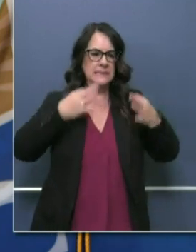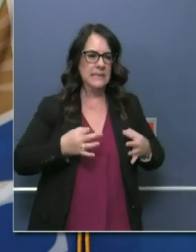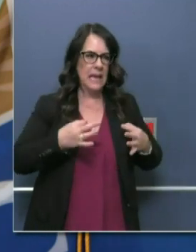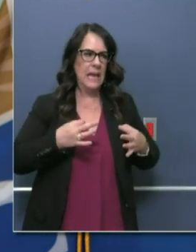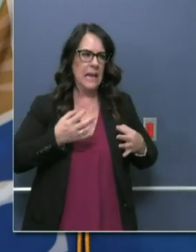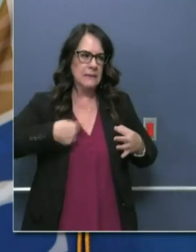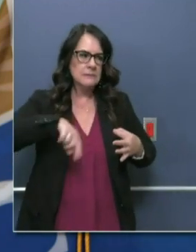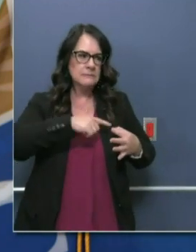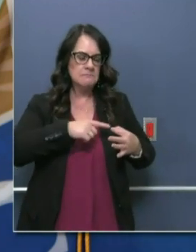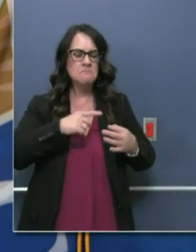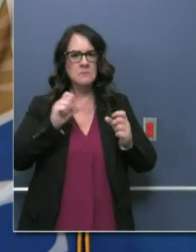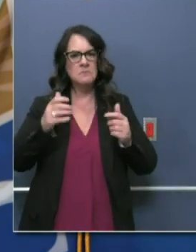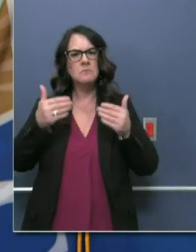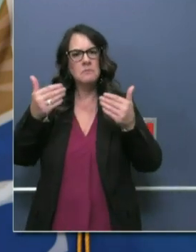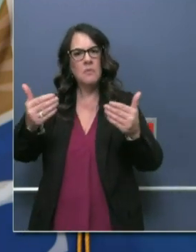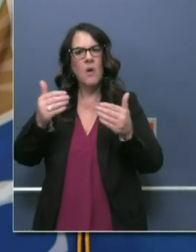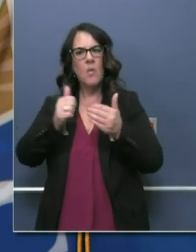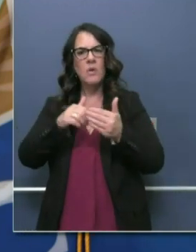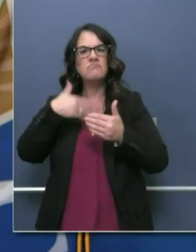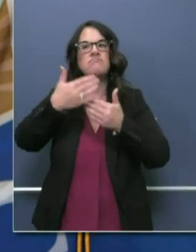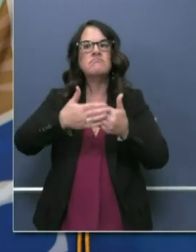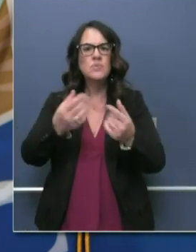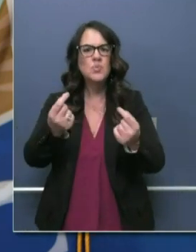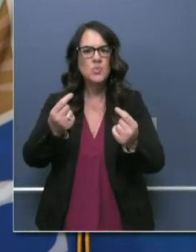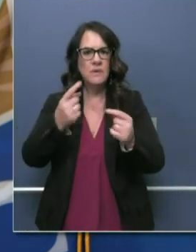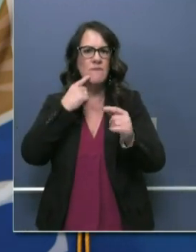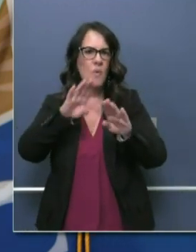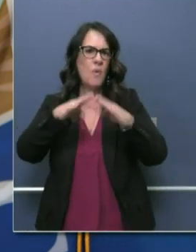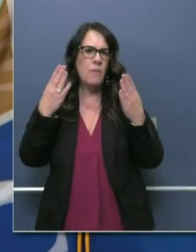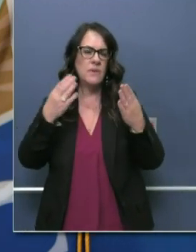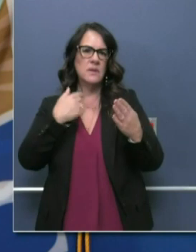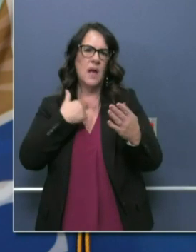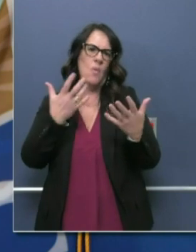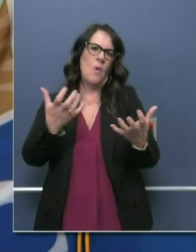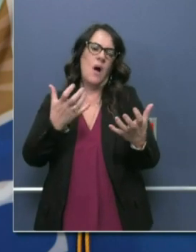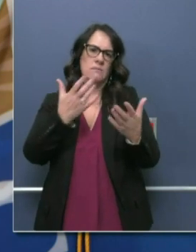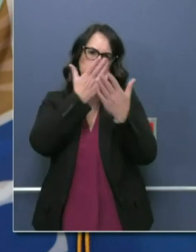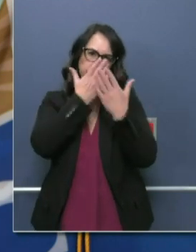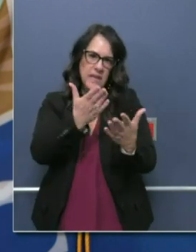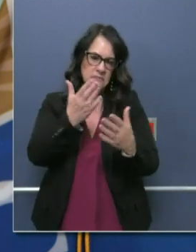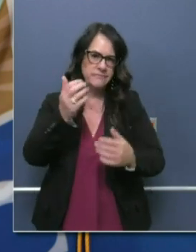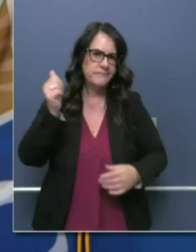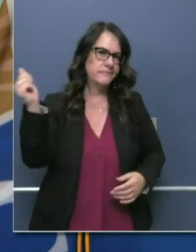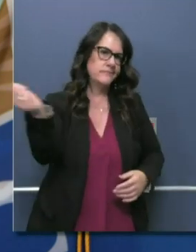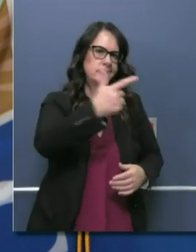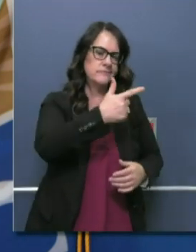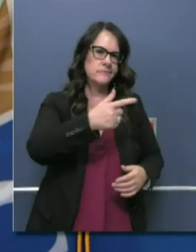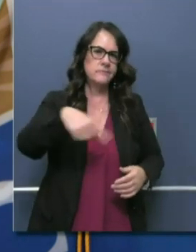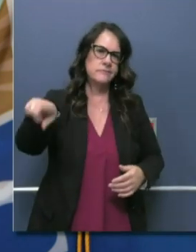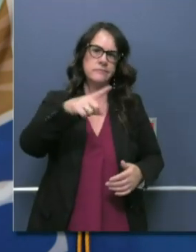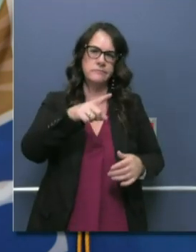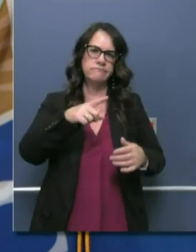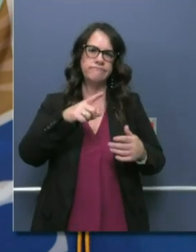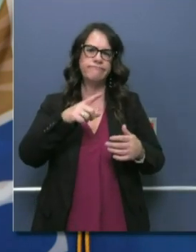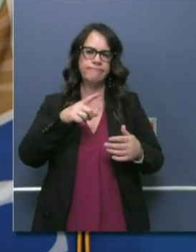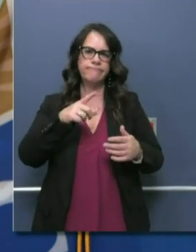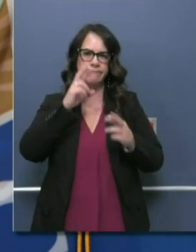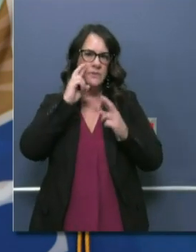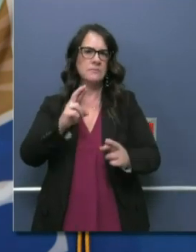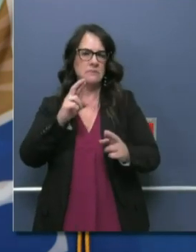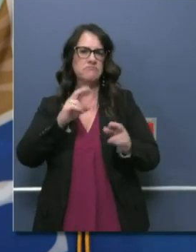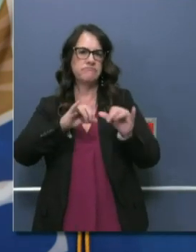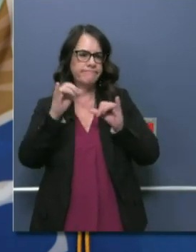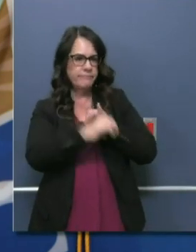fairly steady. And that's why I want to just applaud all of you for holding steady on the stay-at-home orders and the physical distancing. If